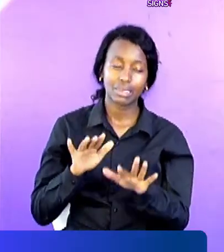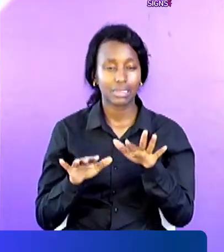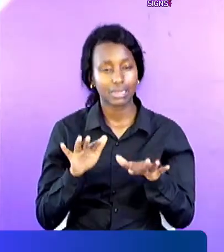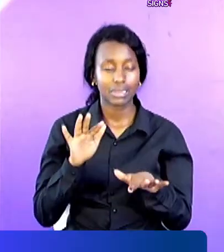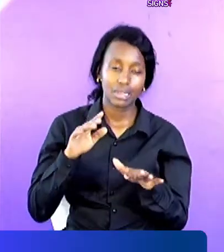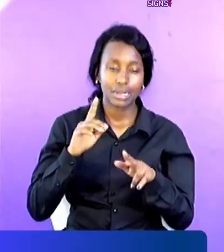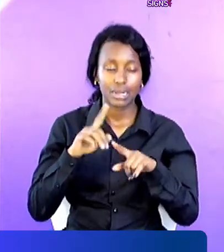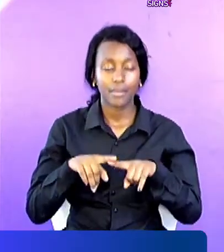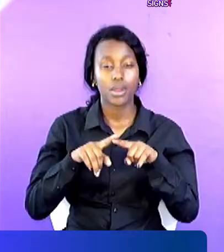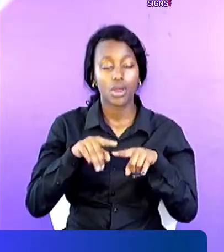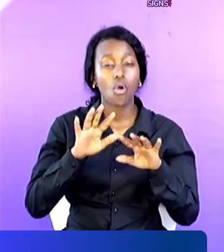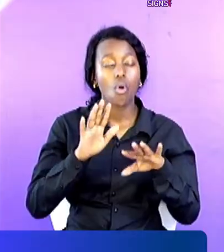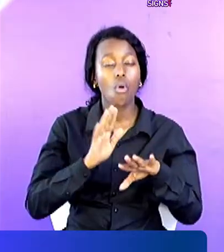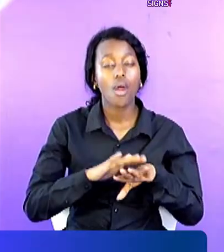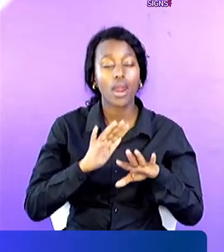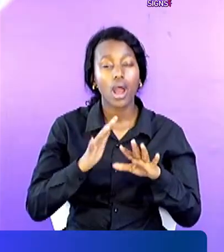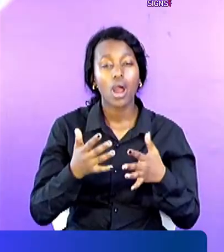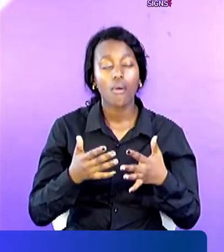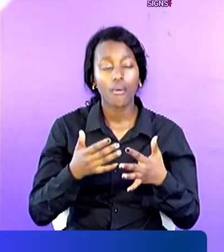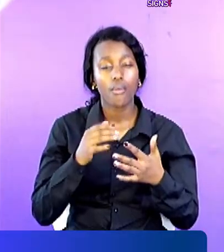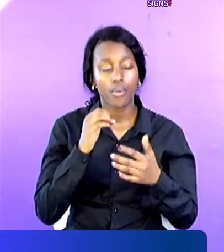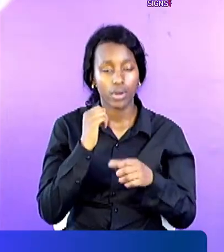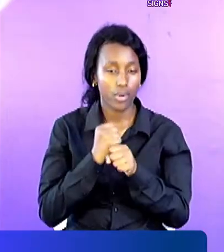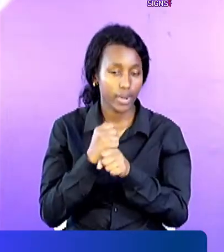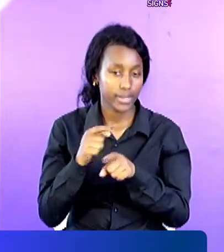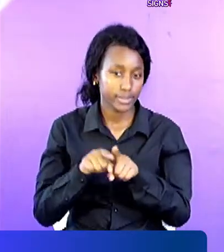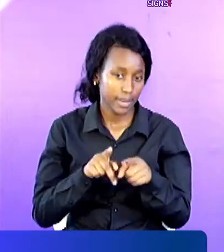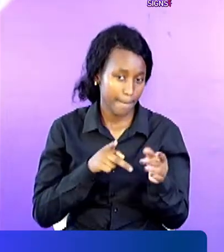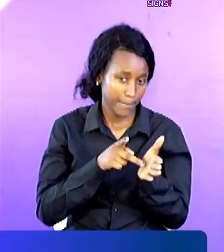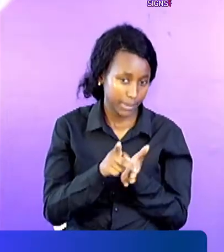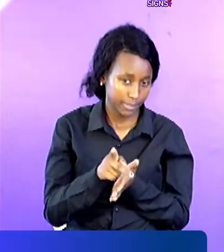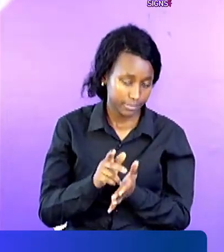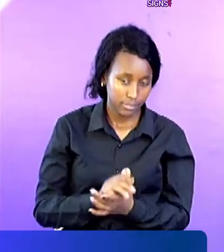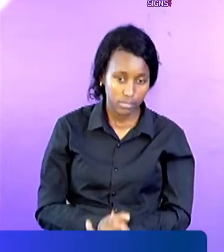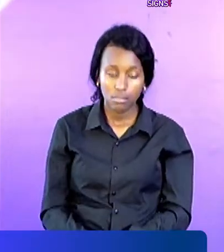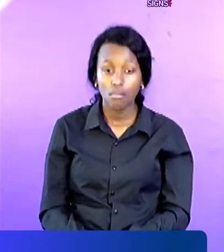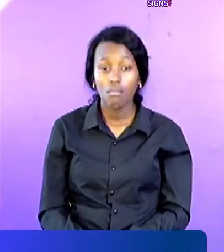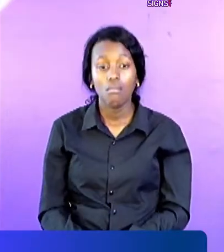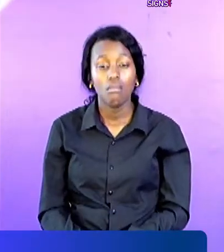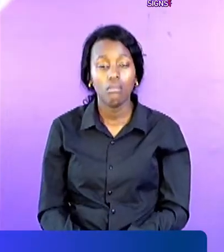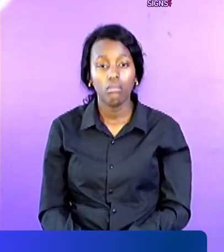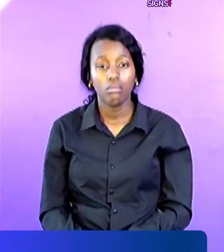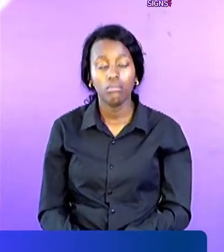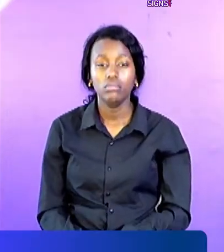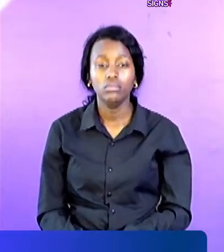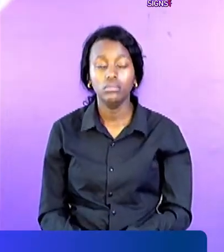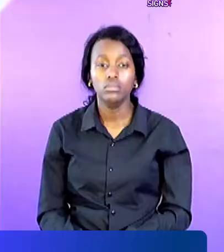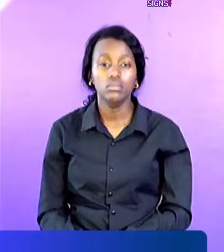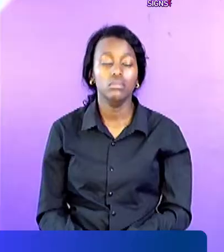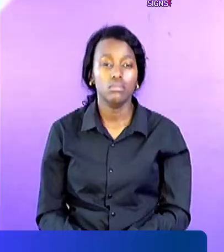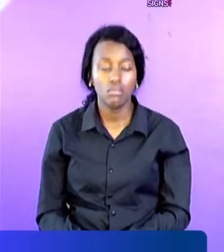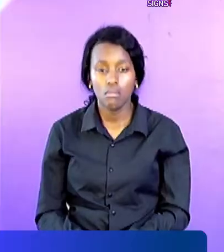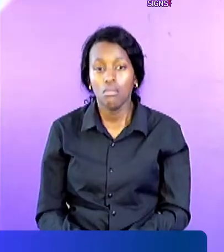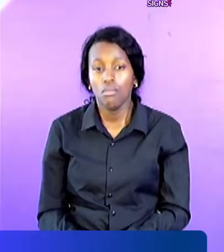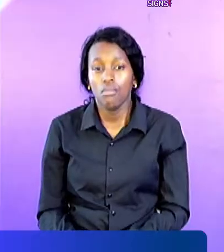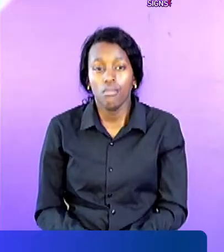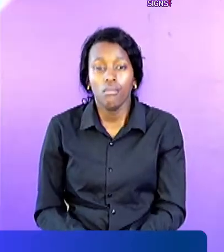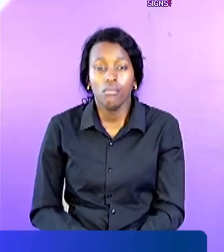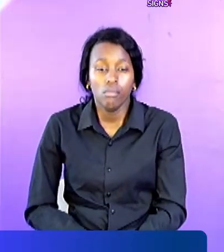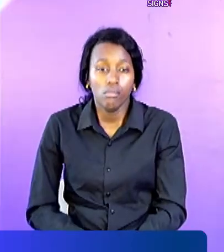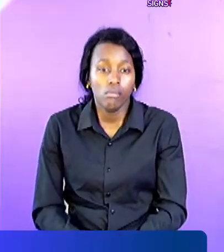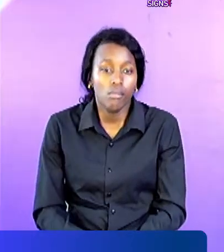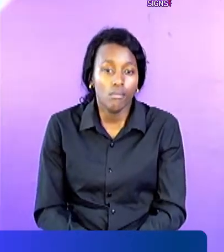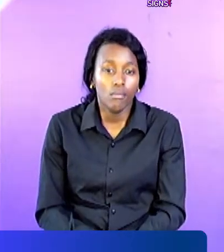doing. Okay. The other, so you might get after 5 months or 6 months, 5,000